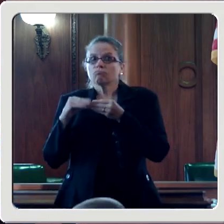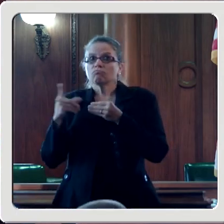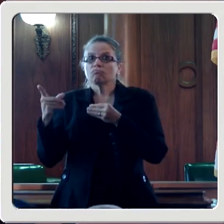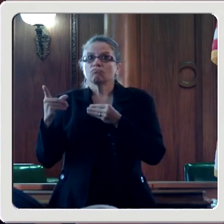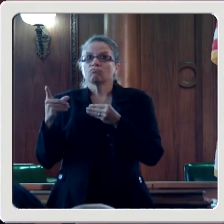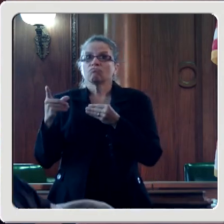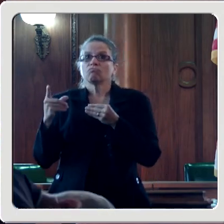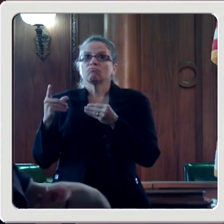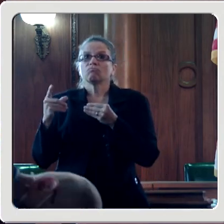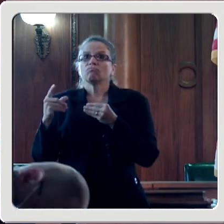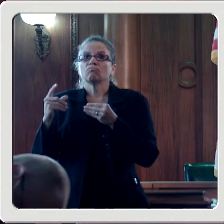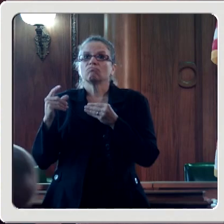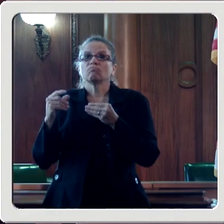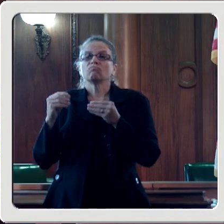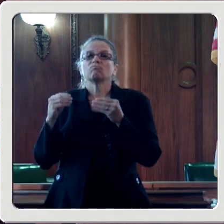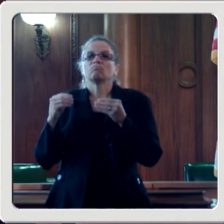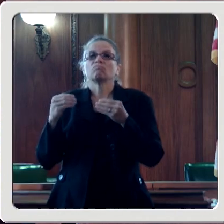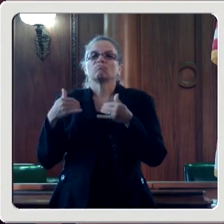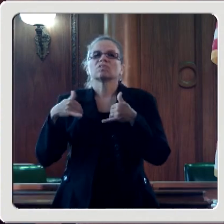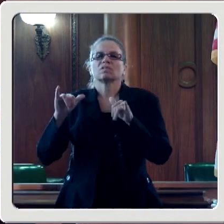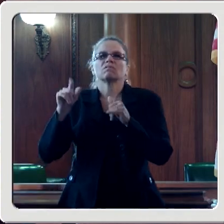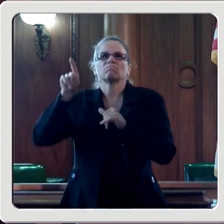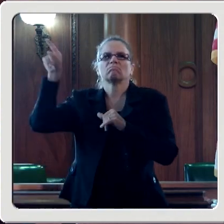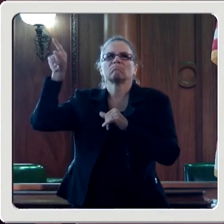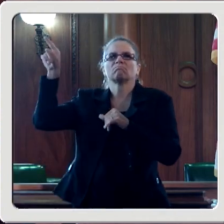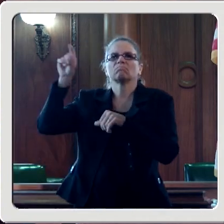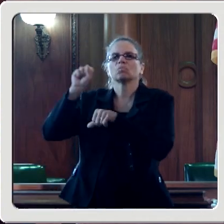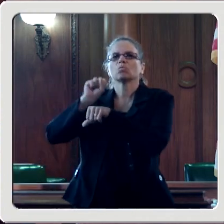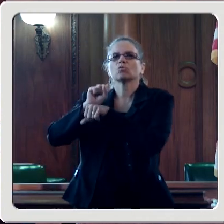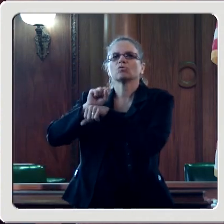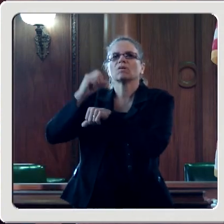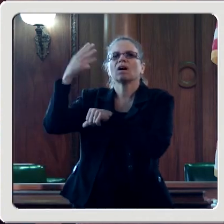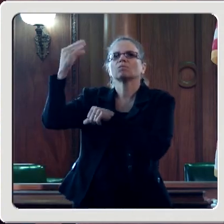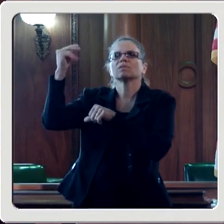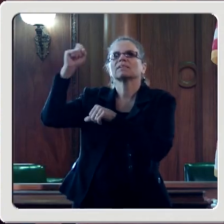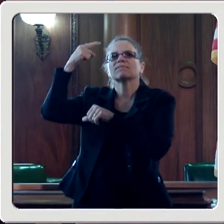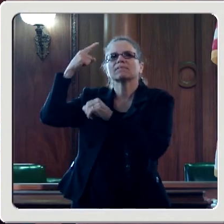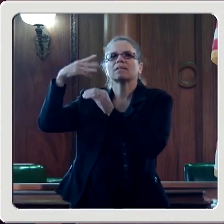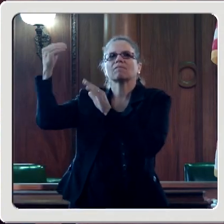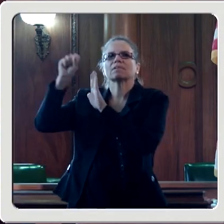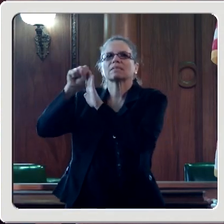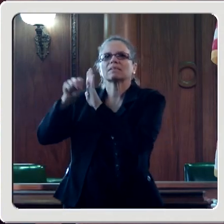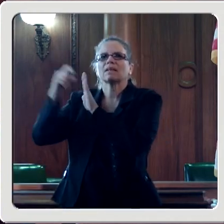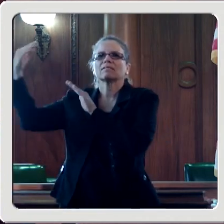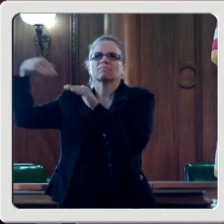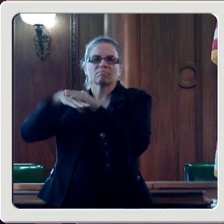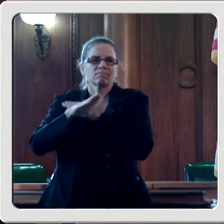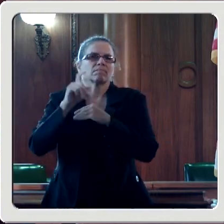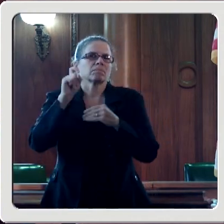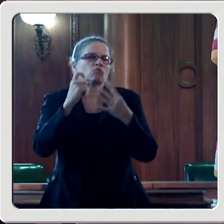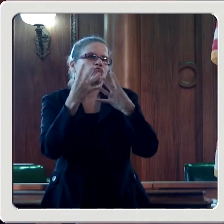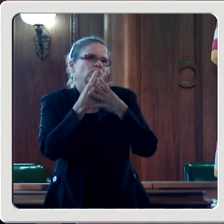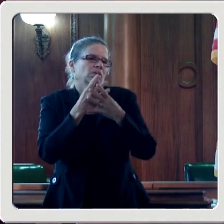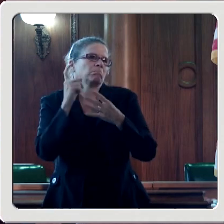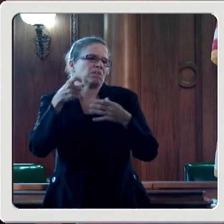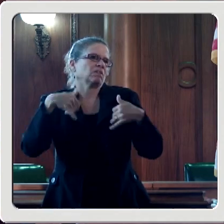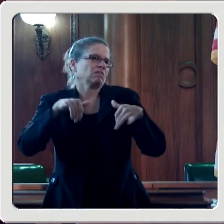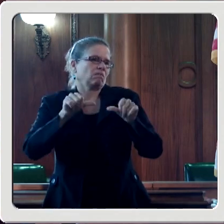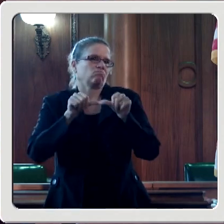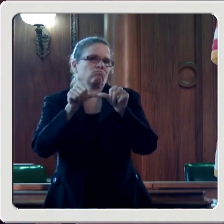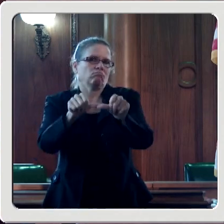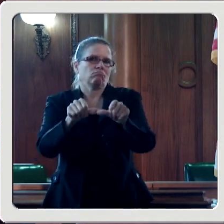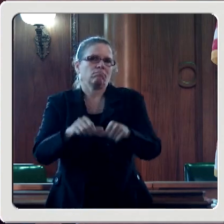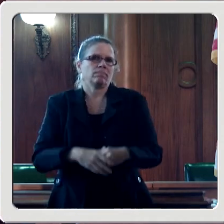restrictions occur. The same thing with the financial. We gave you the update from CAFO, TJ Plant, and legal with